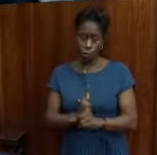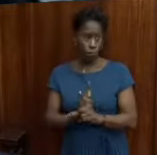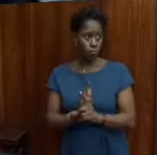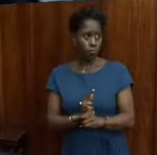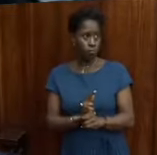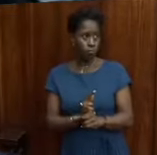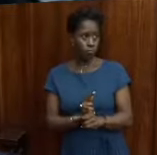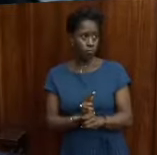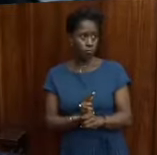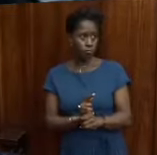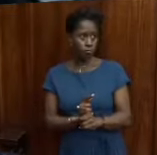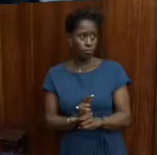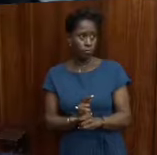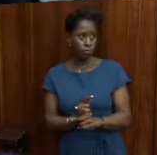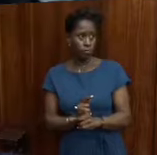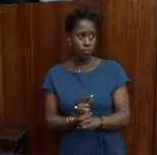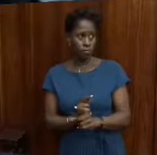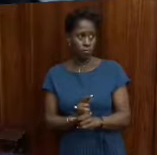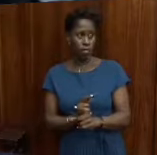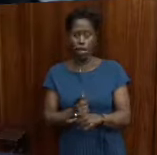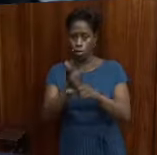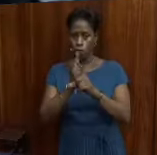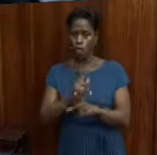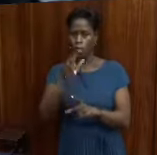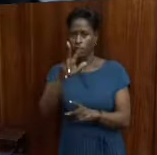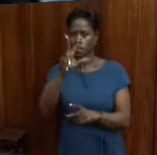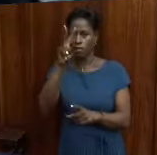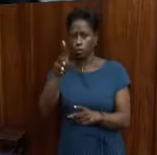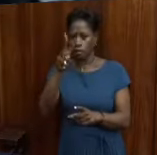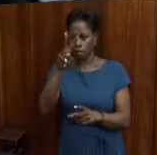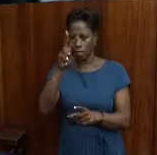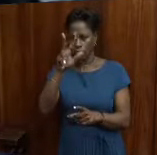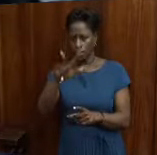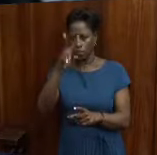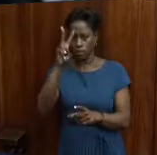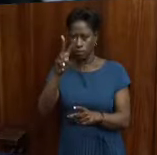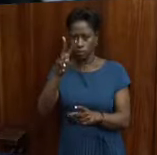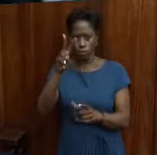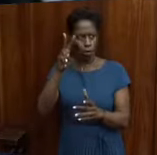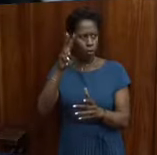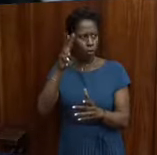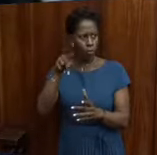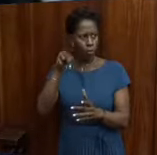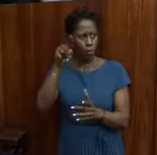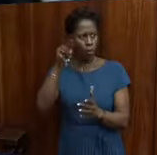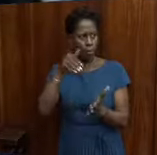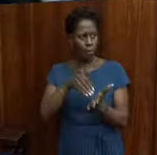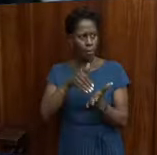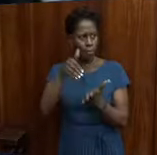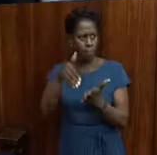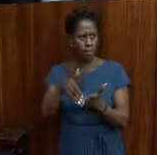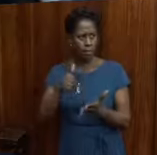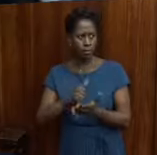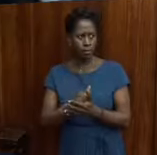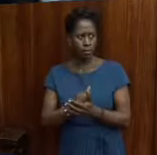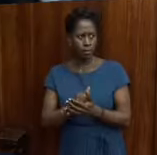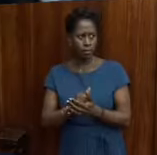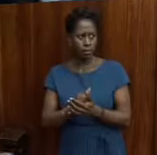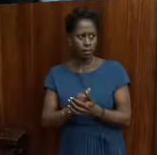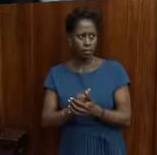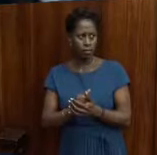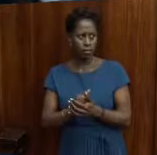Economic Development for an amount of $32.1 million for 20 years with a four-year grace period at